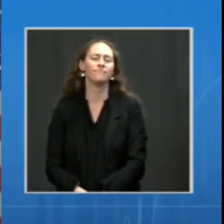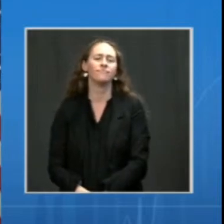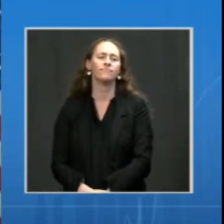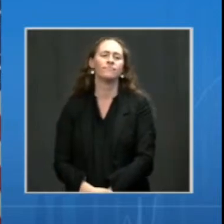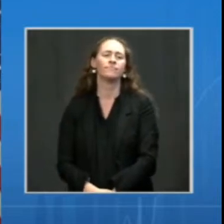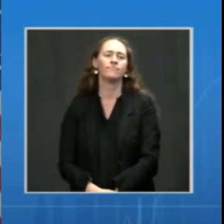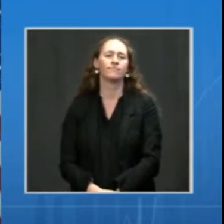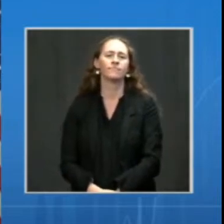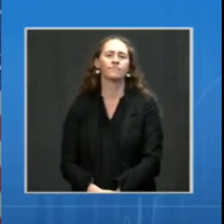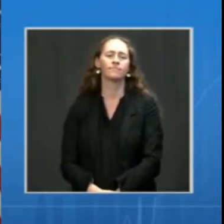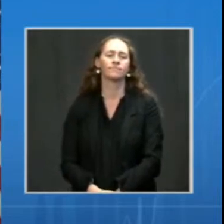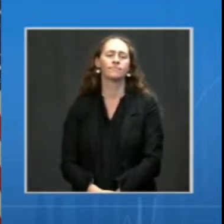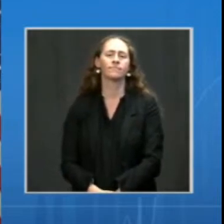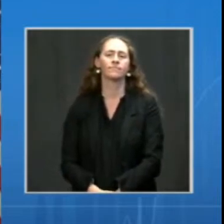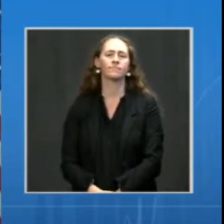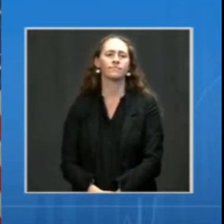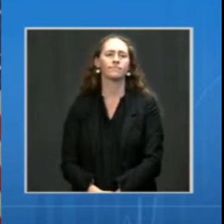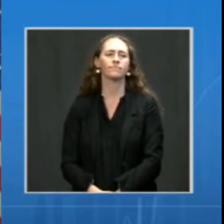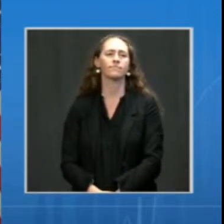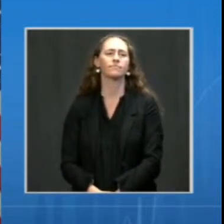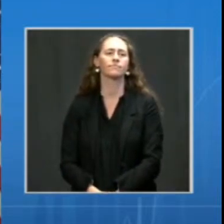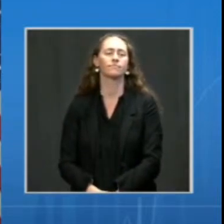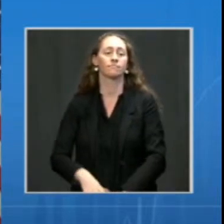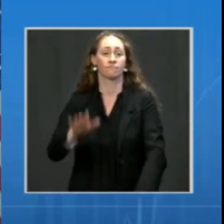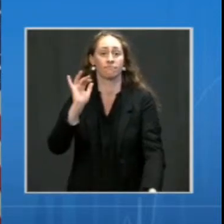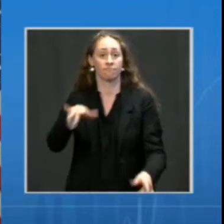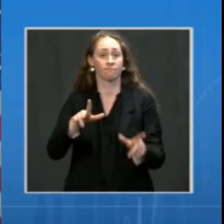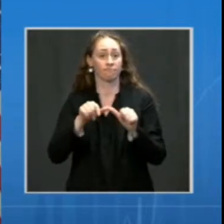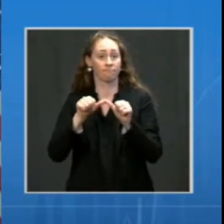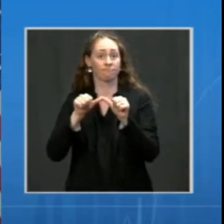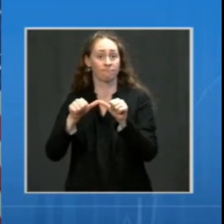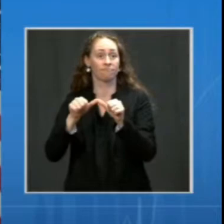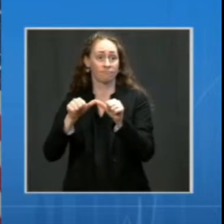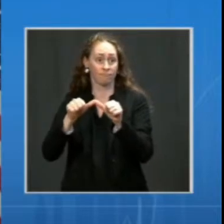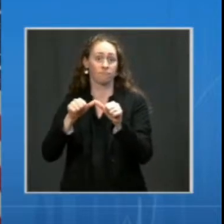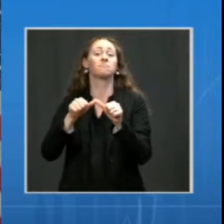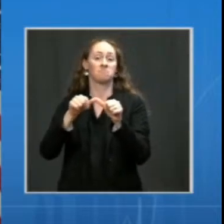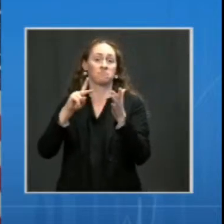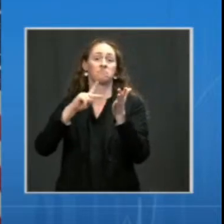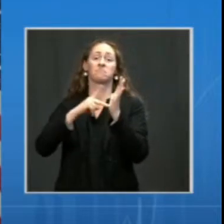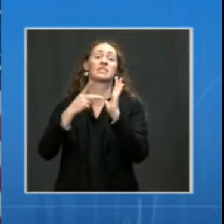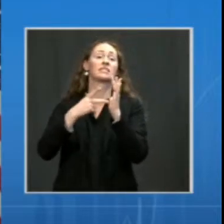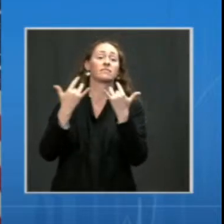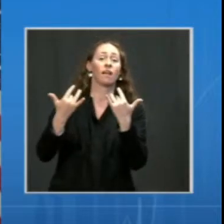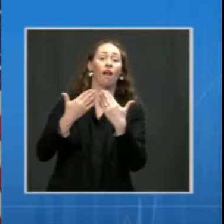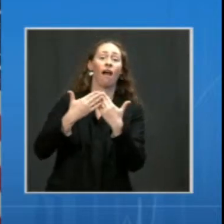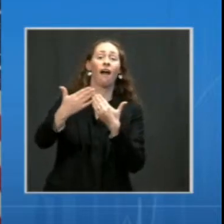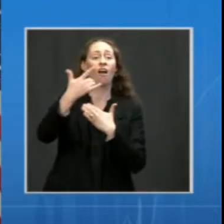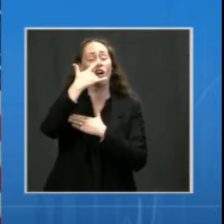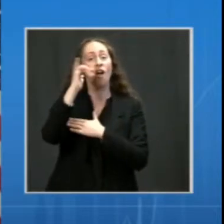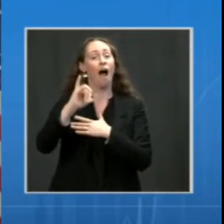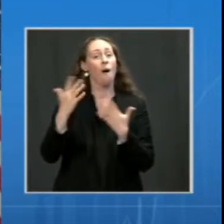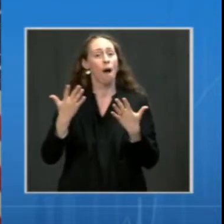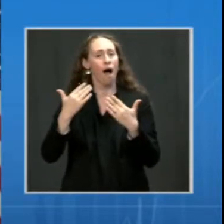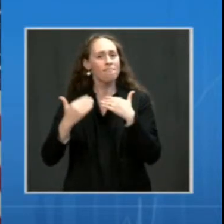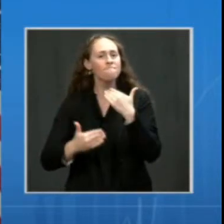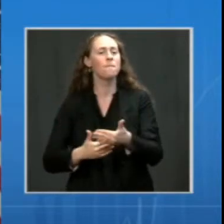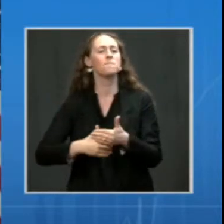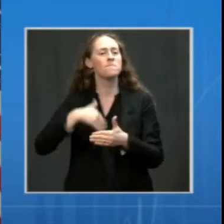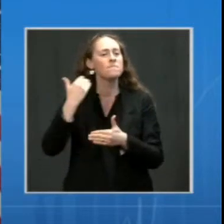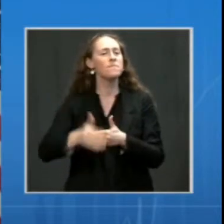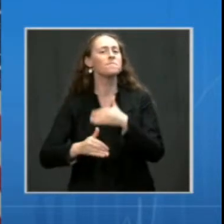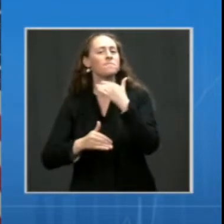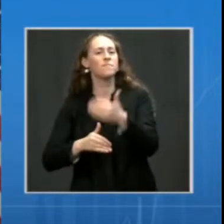new Twitch Prime subscriptions from Texas Bearclaw, Dino Sorcal, Richard Eggle, Dan's News,